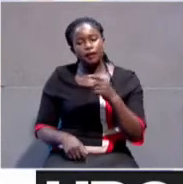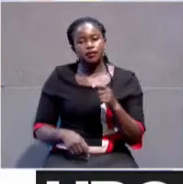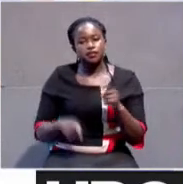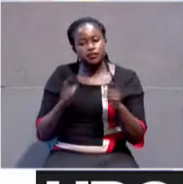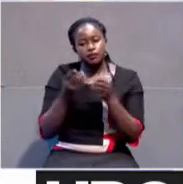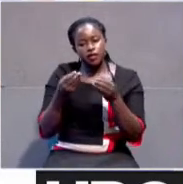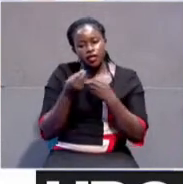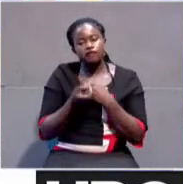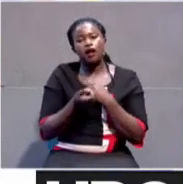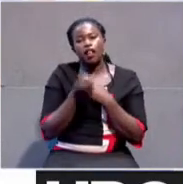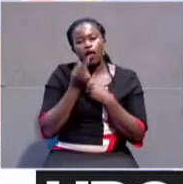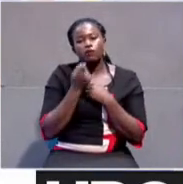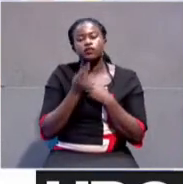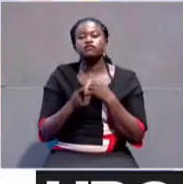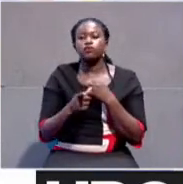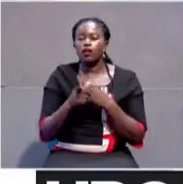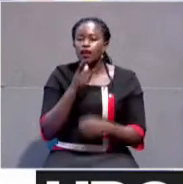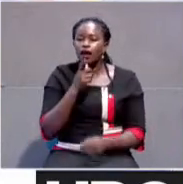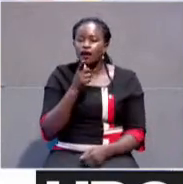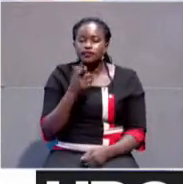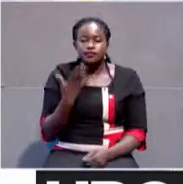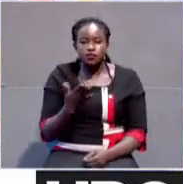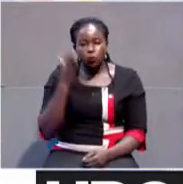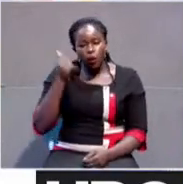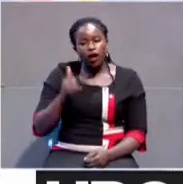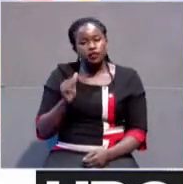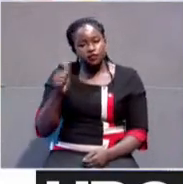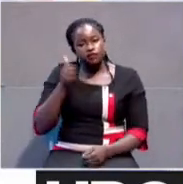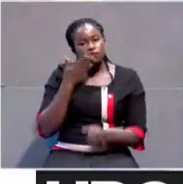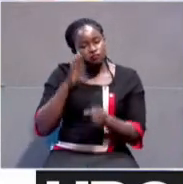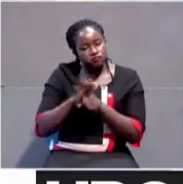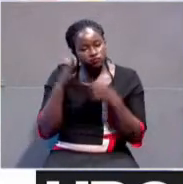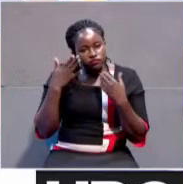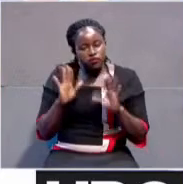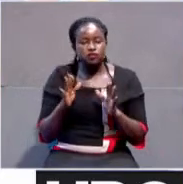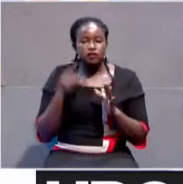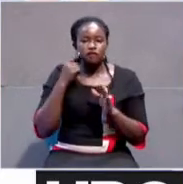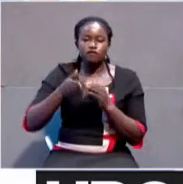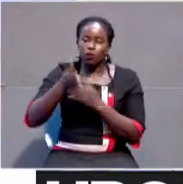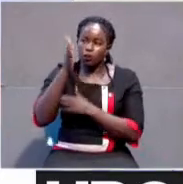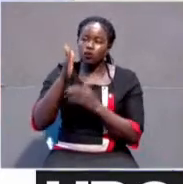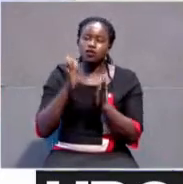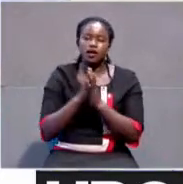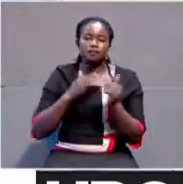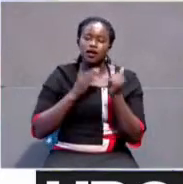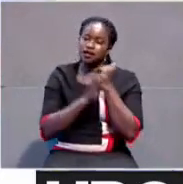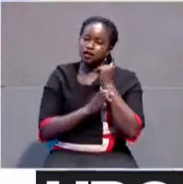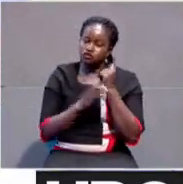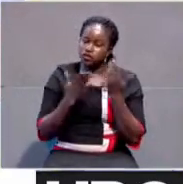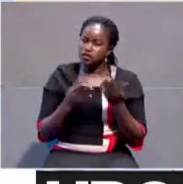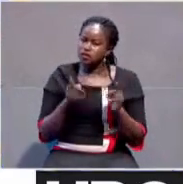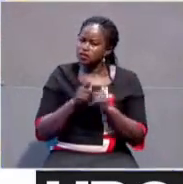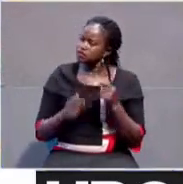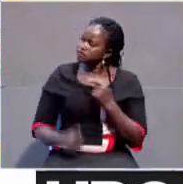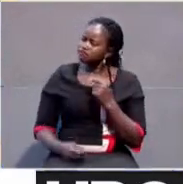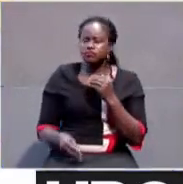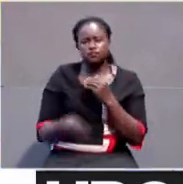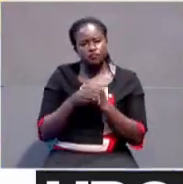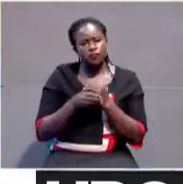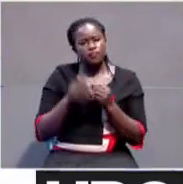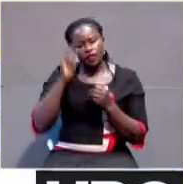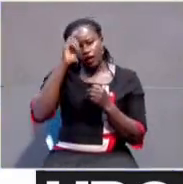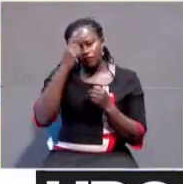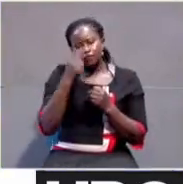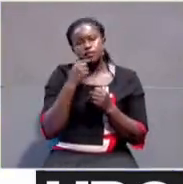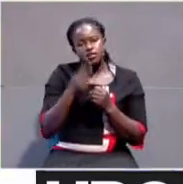our lunch as per their promises. Forgotten my country. Cherop adds that government had indicated